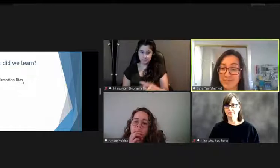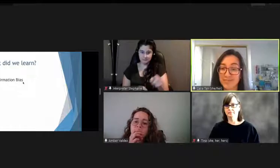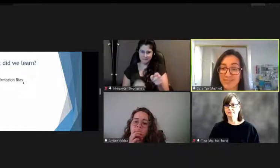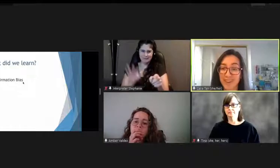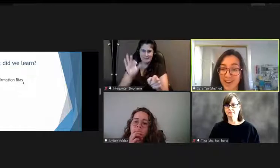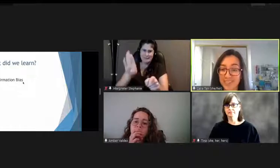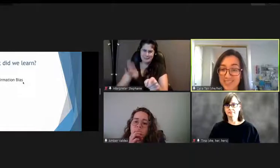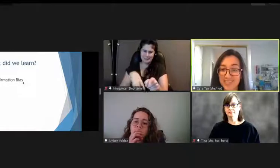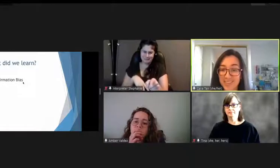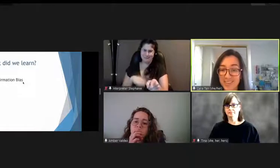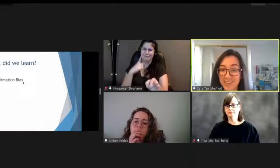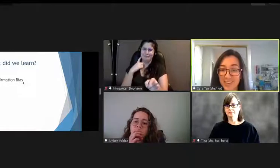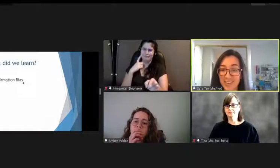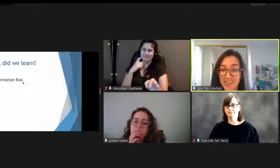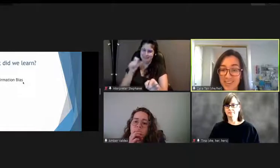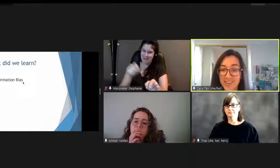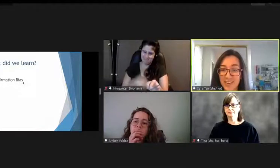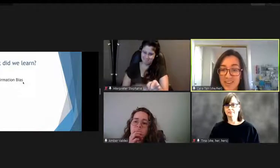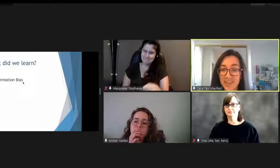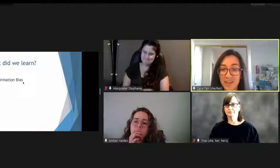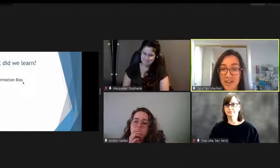Facebook. Yeah.